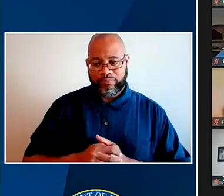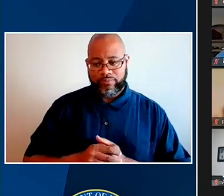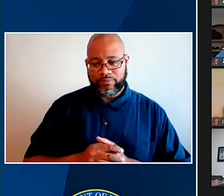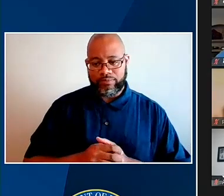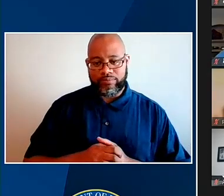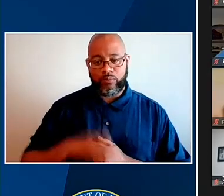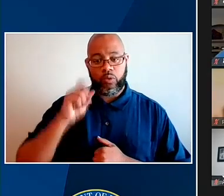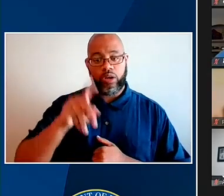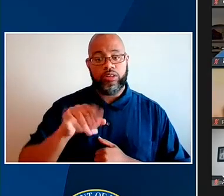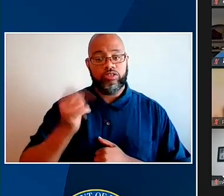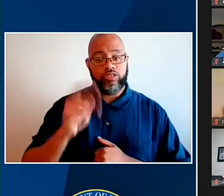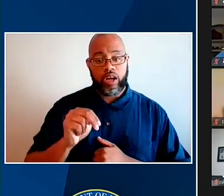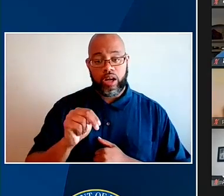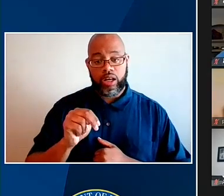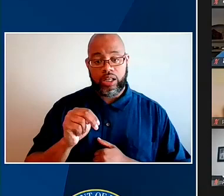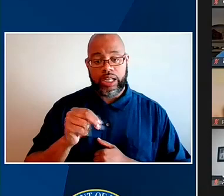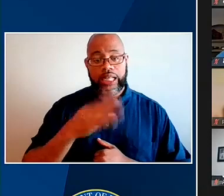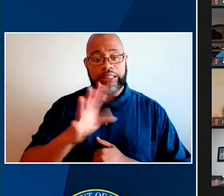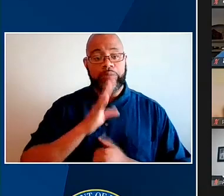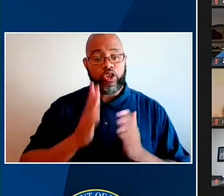Okay, John. Brady. I'm our next speaker.